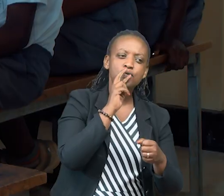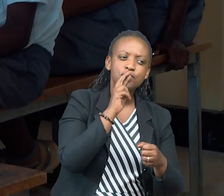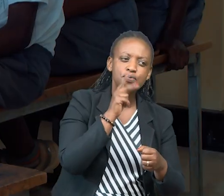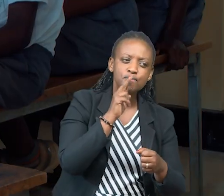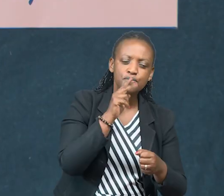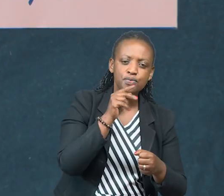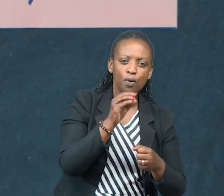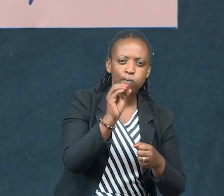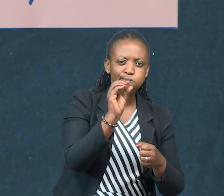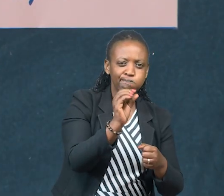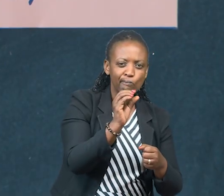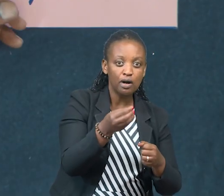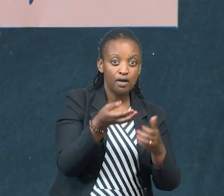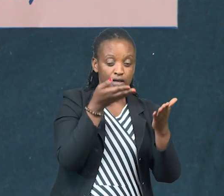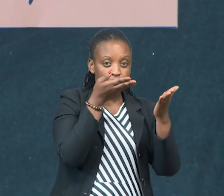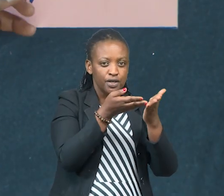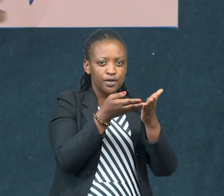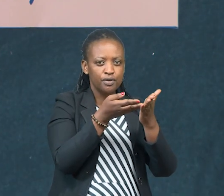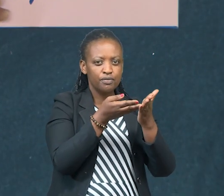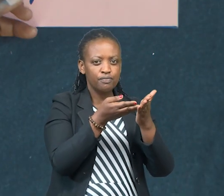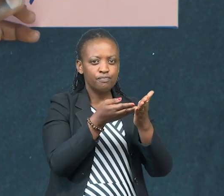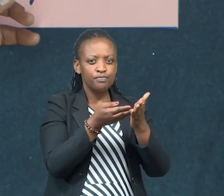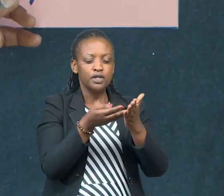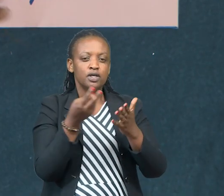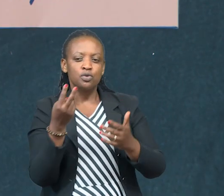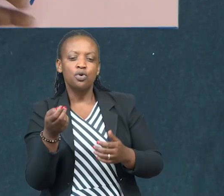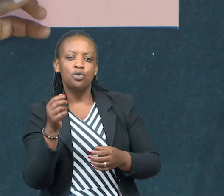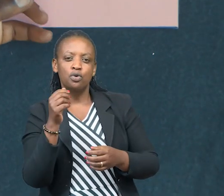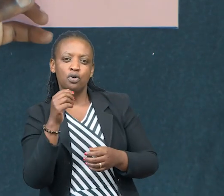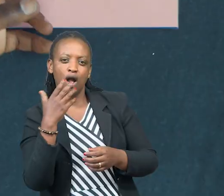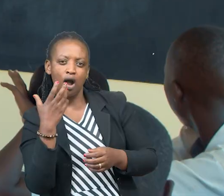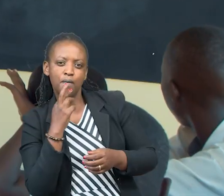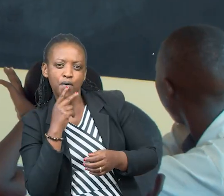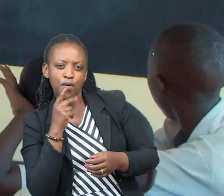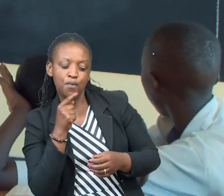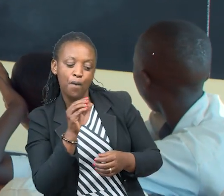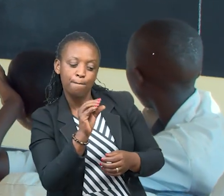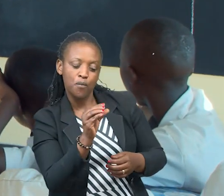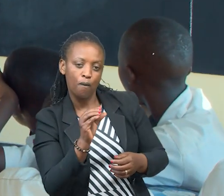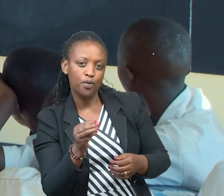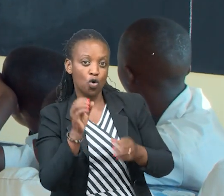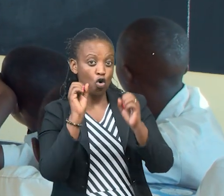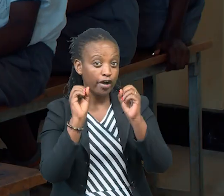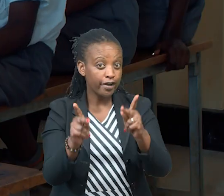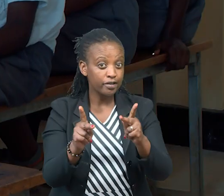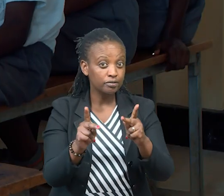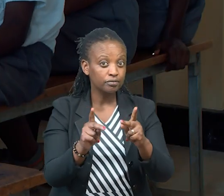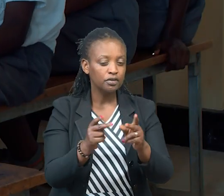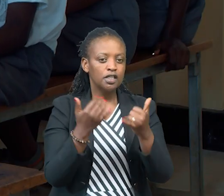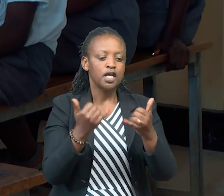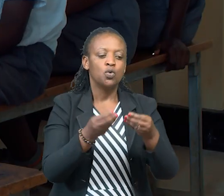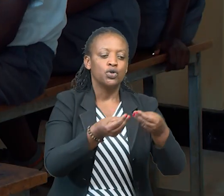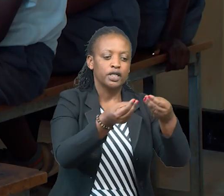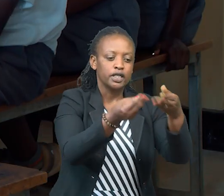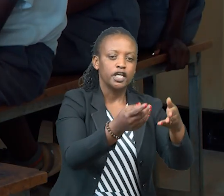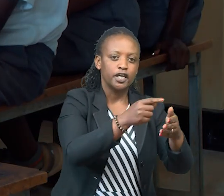red counters. Then here 2 red counters. Okay,